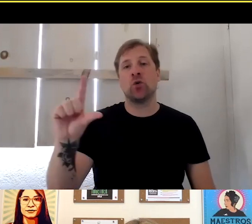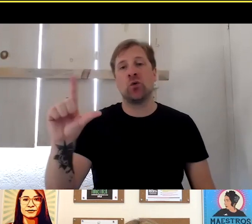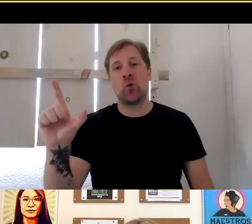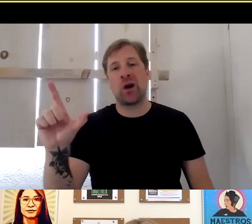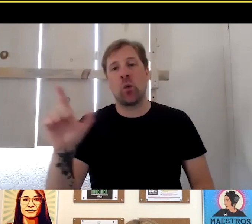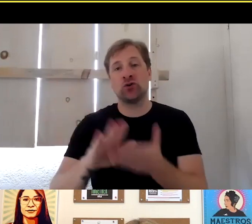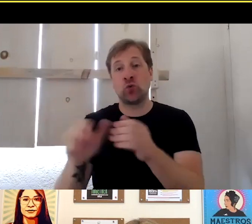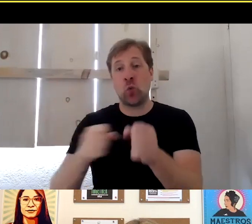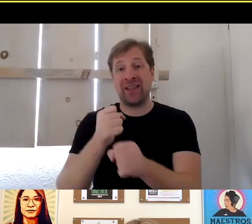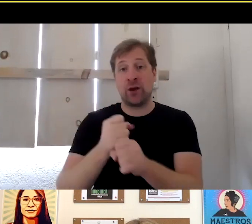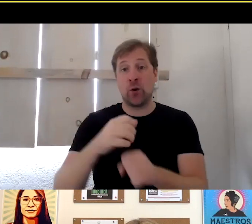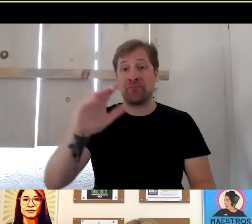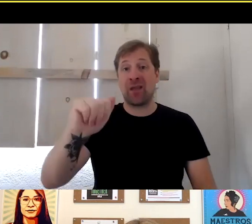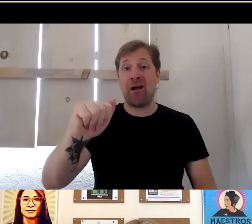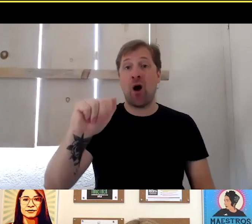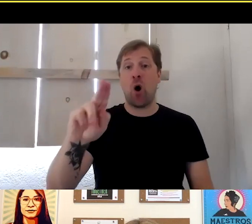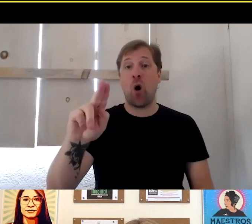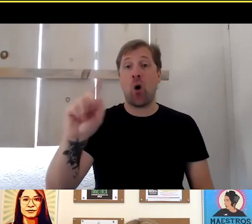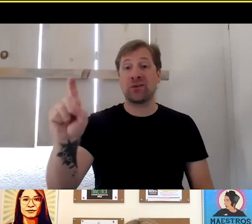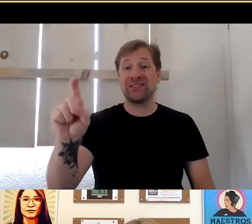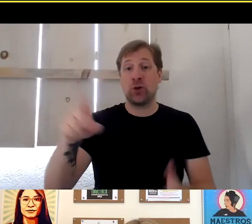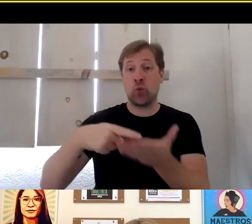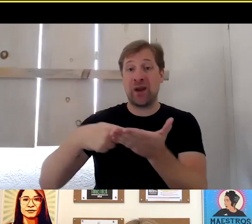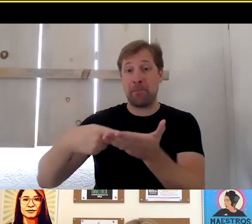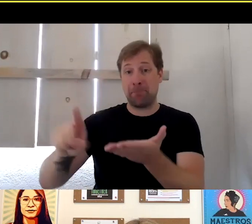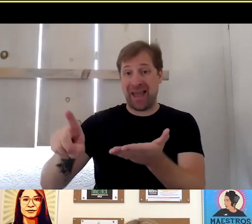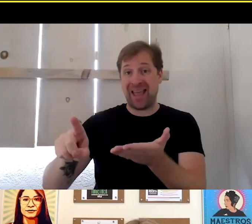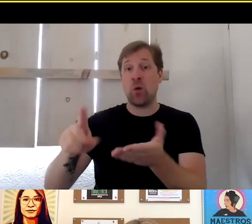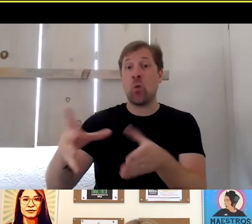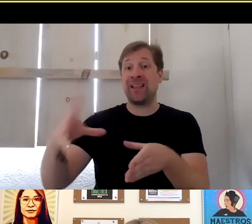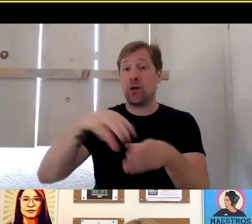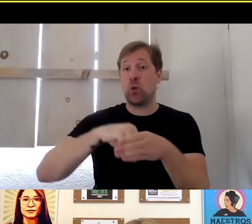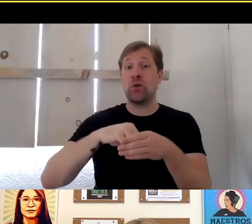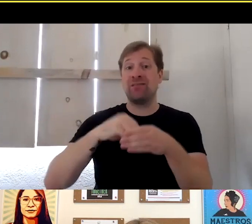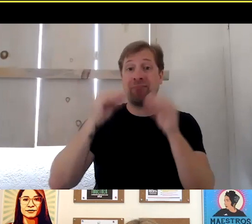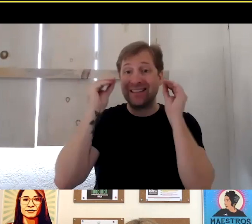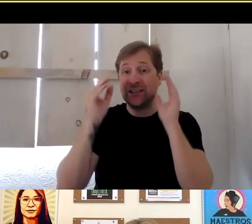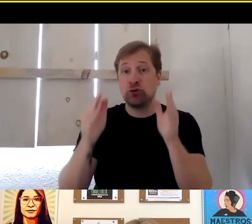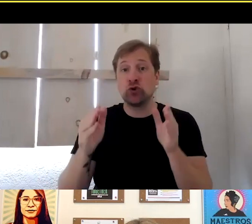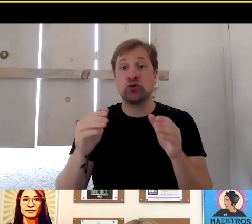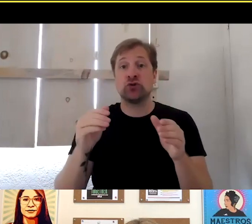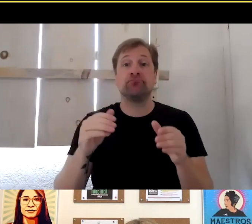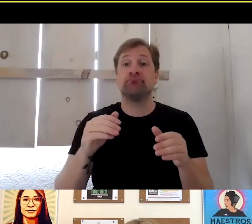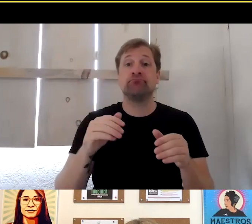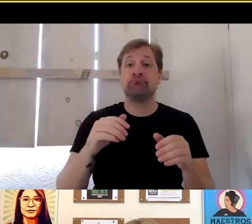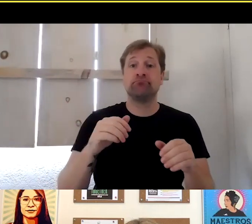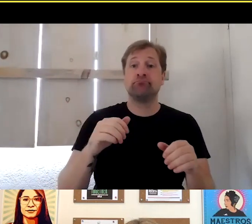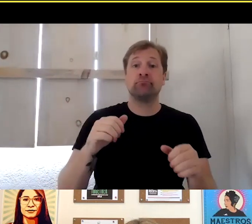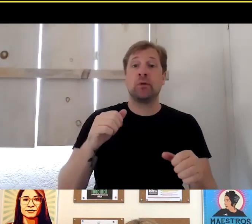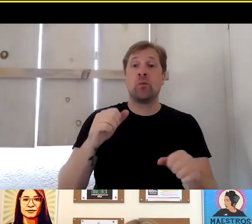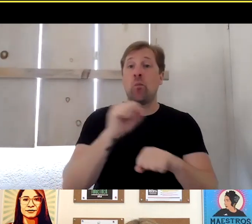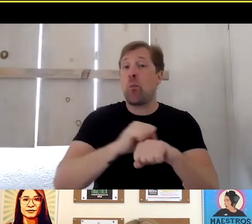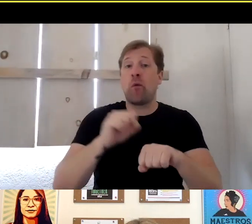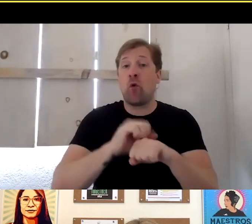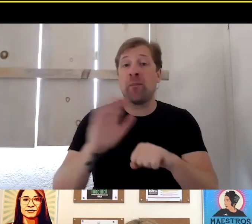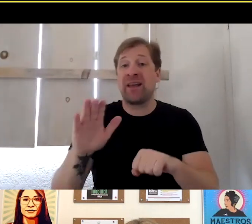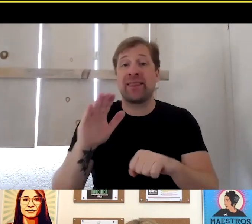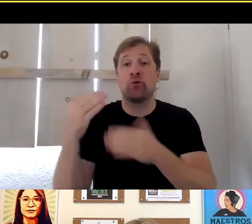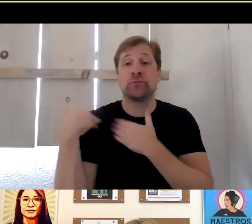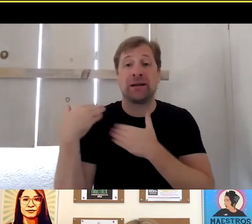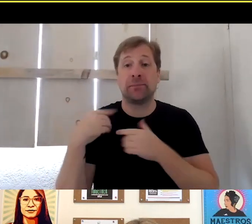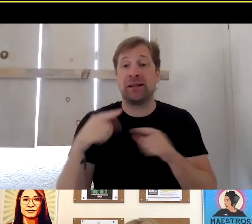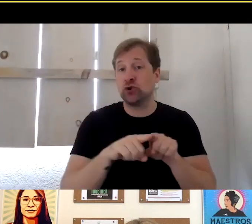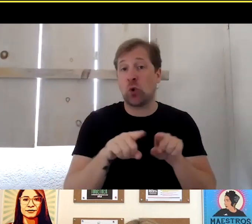pay will continue to be based on teacher performing the duties as well. For MBC educators, those